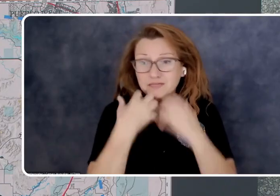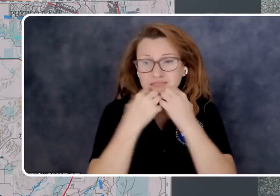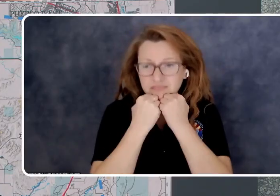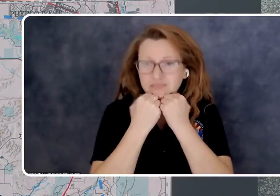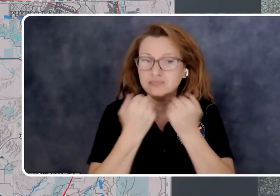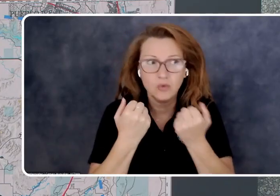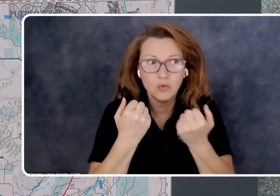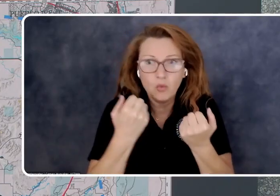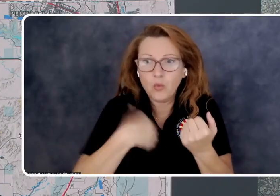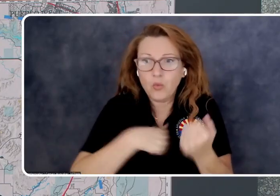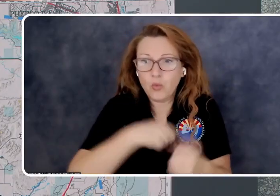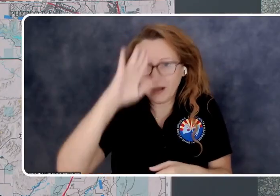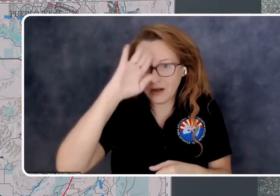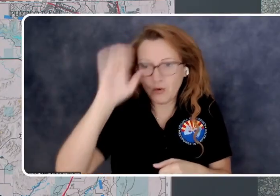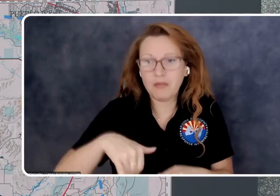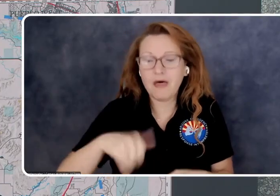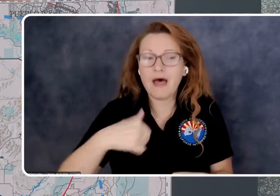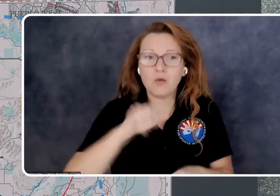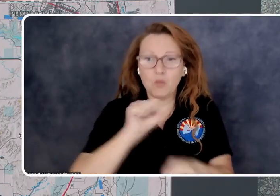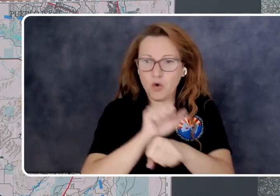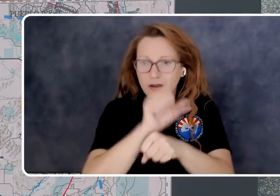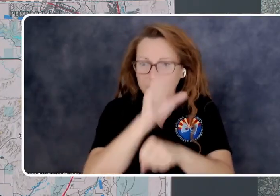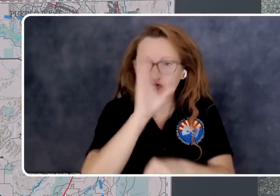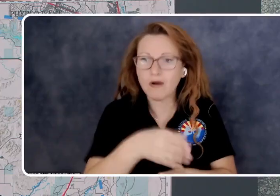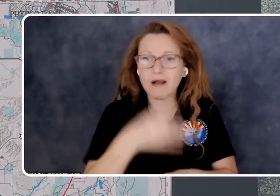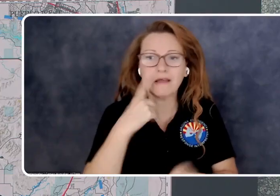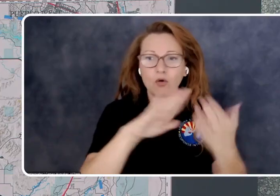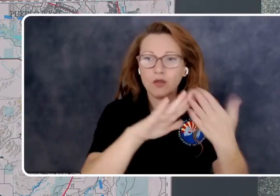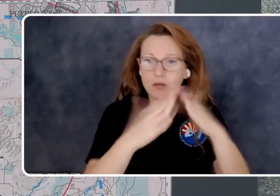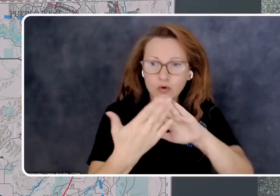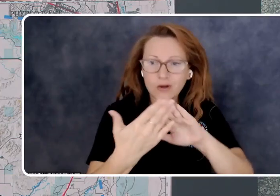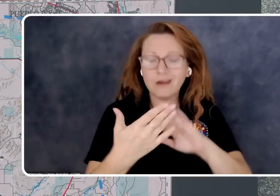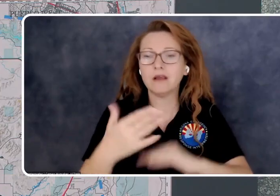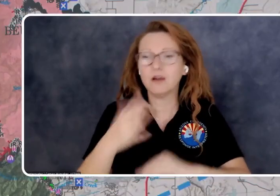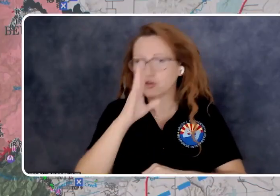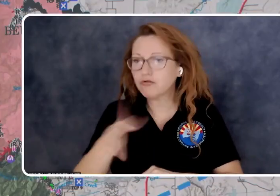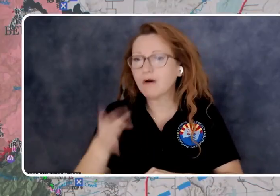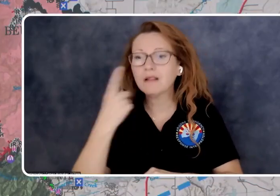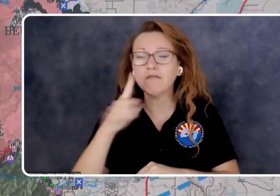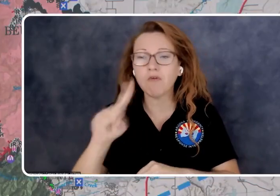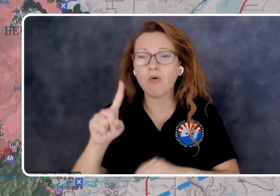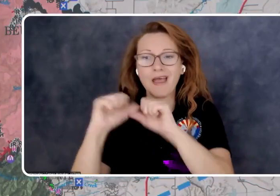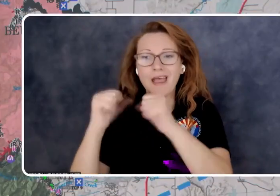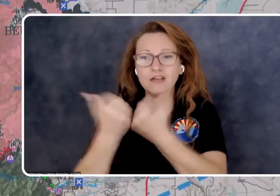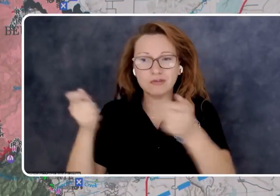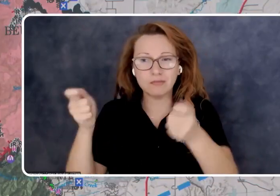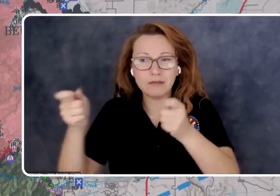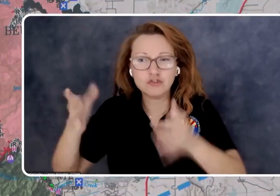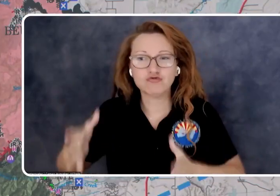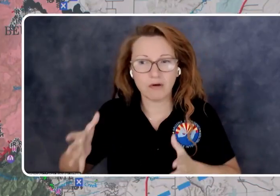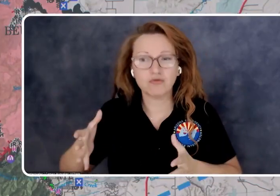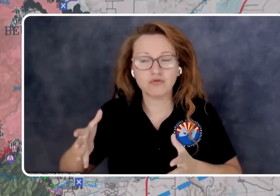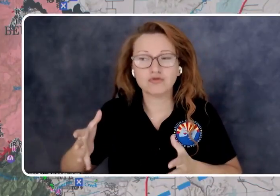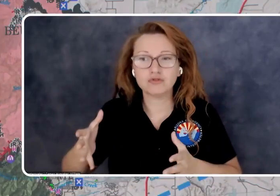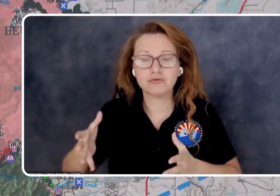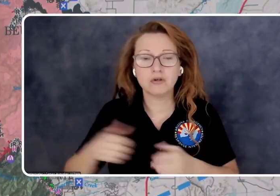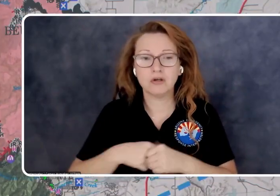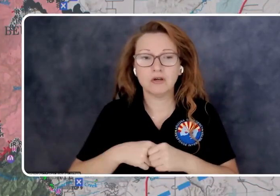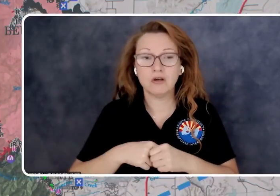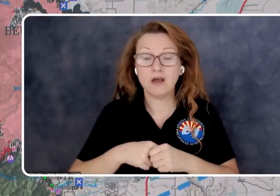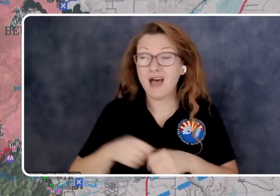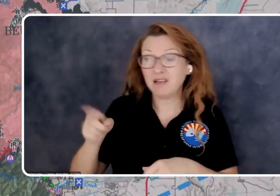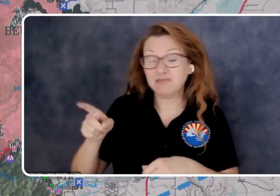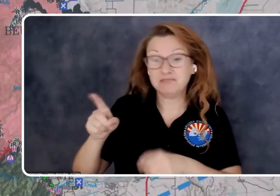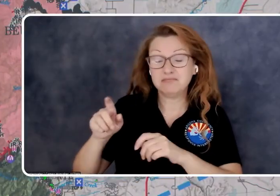doing, is working directly for the community, the agency administrators that brought us in. And we're going to carry forward the work